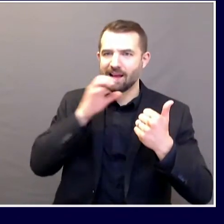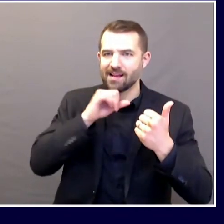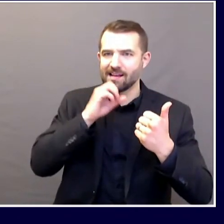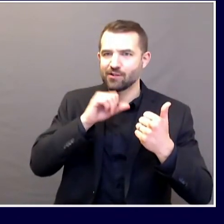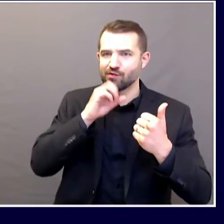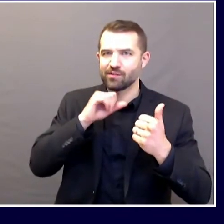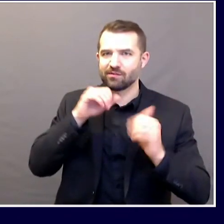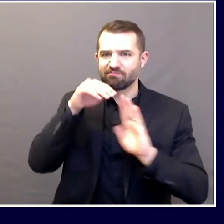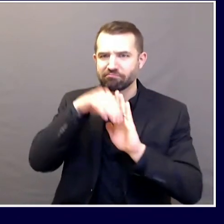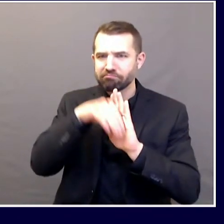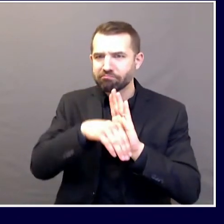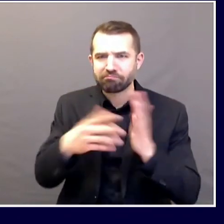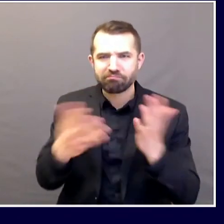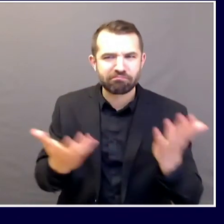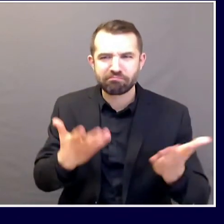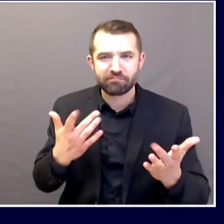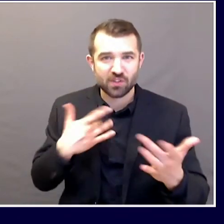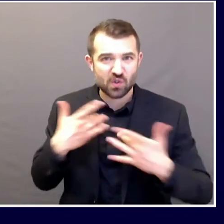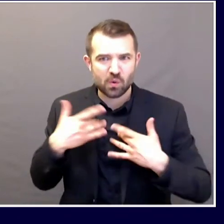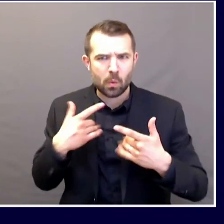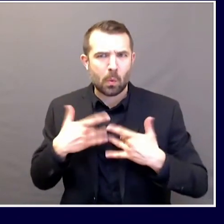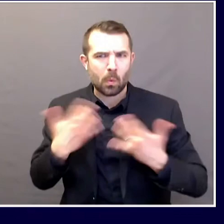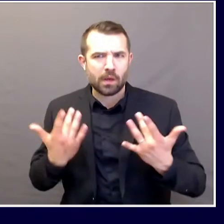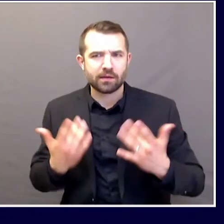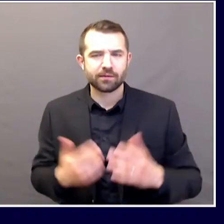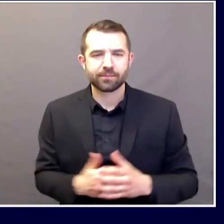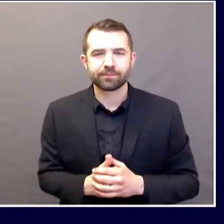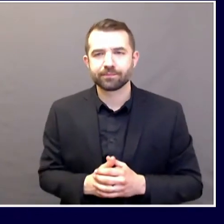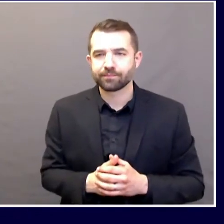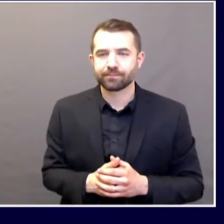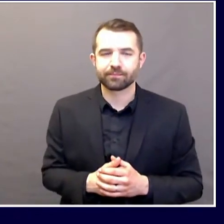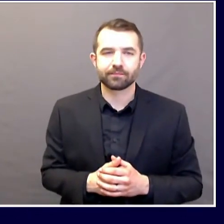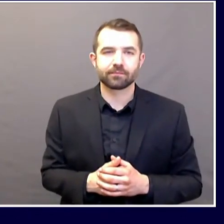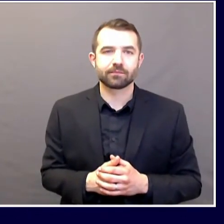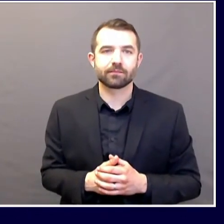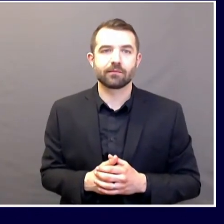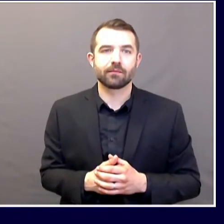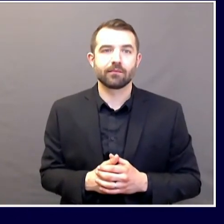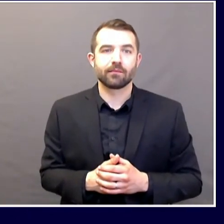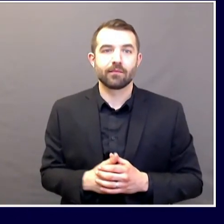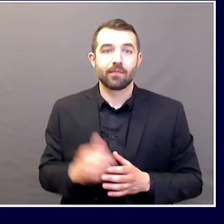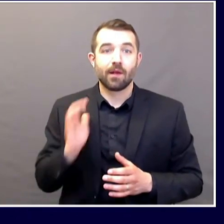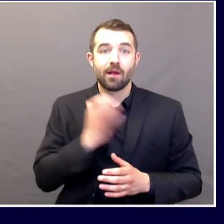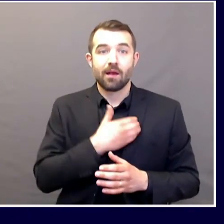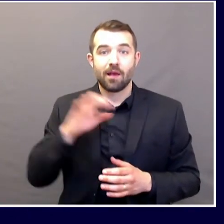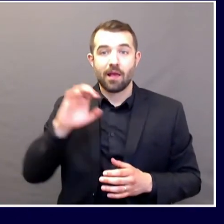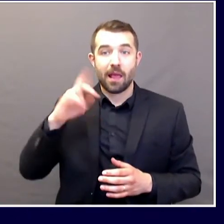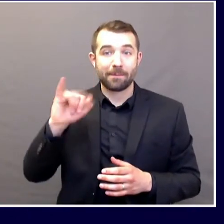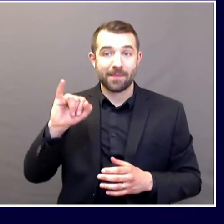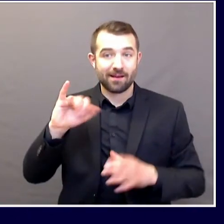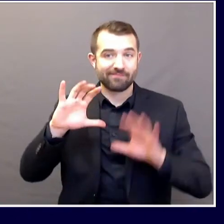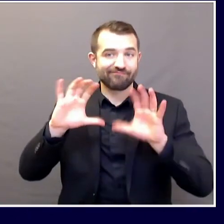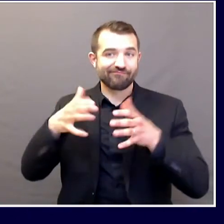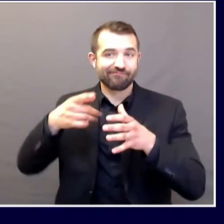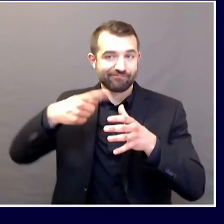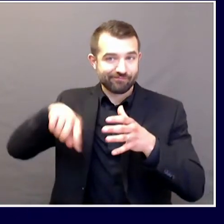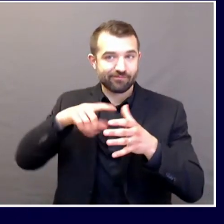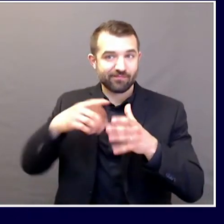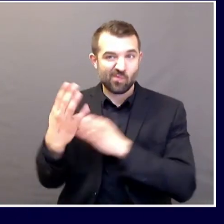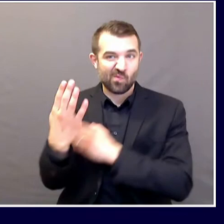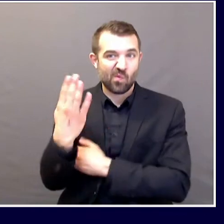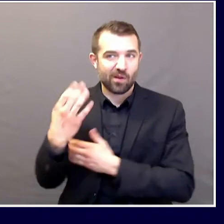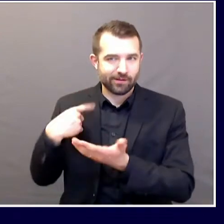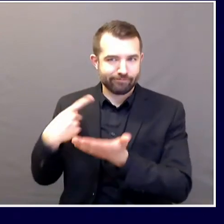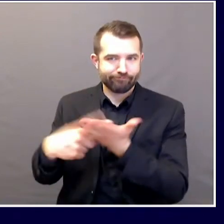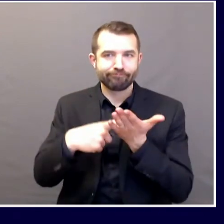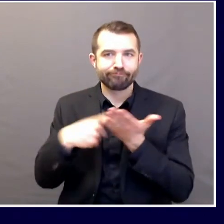an hour and a half ago, I was huddling with our epidemiology team to talk in general about the trends that we're seeing. And one of the